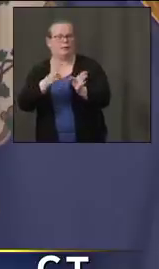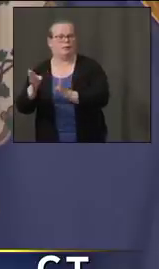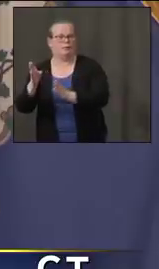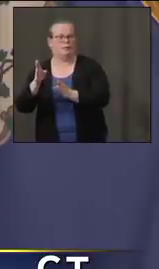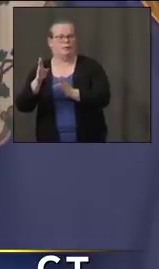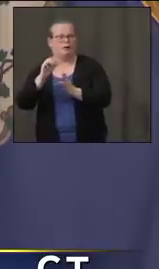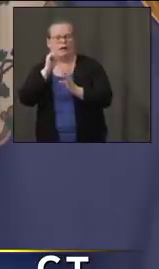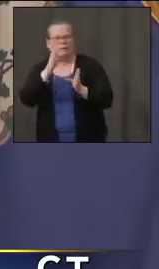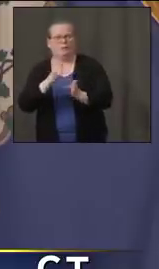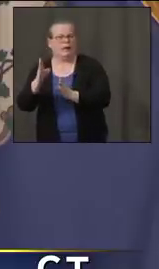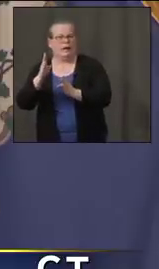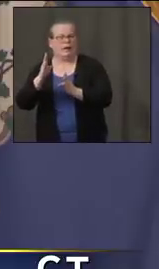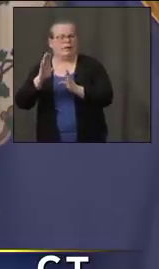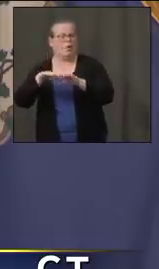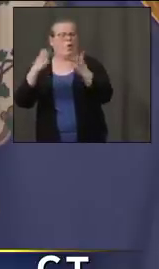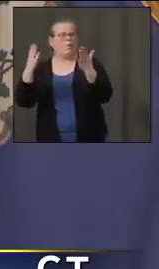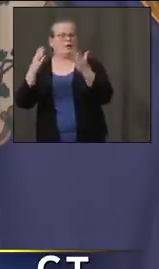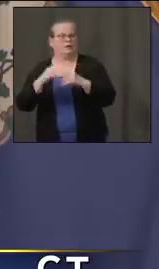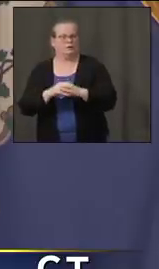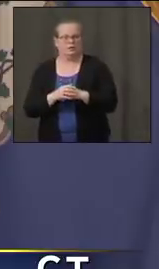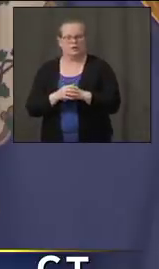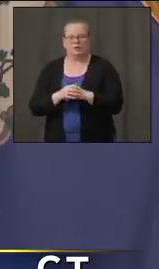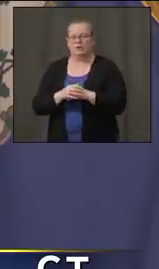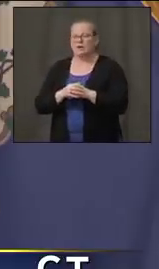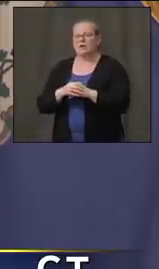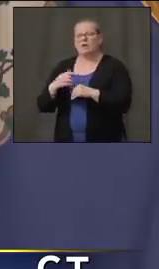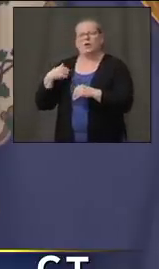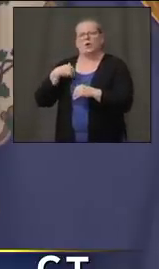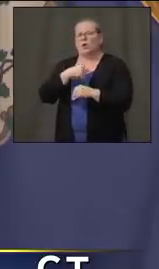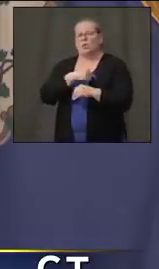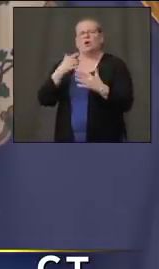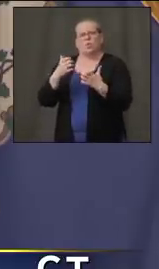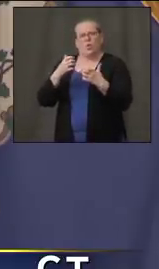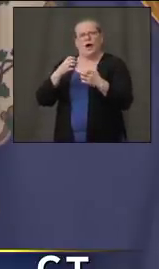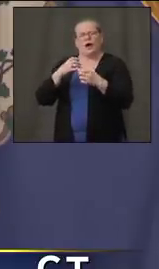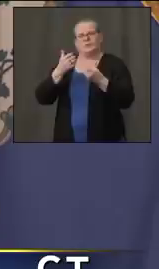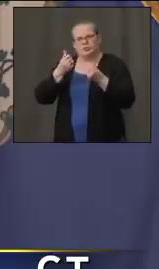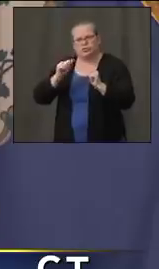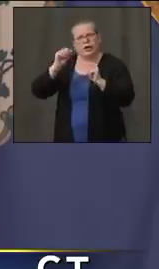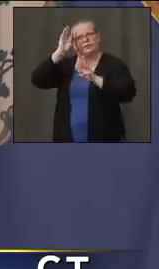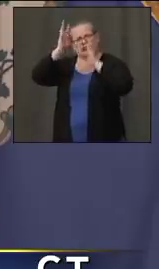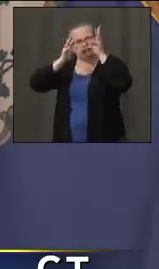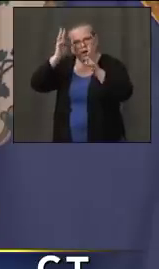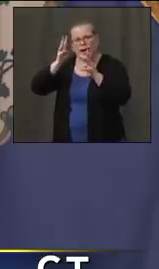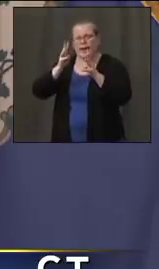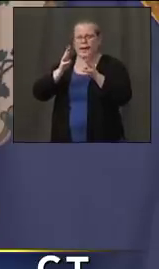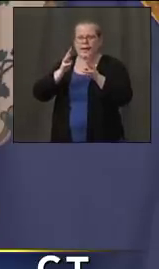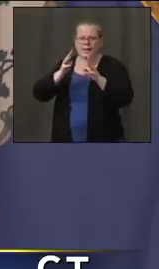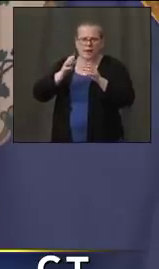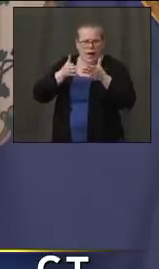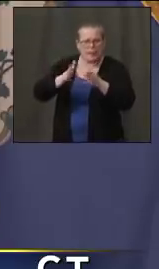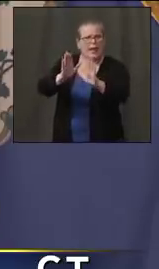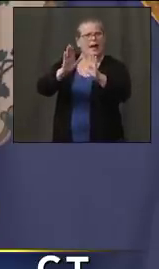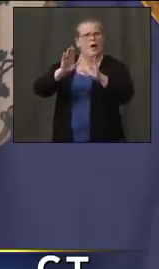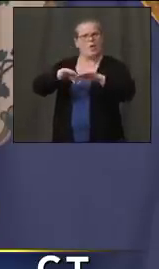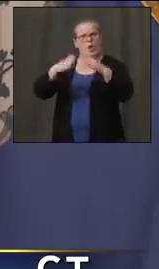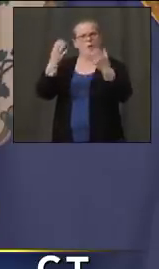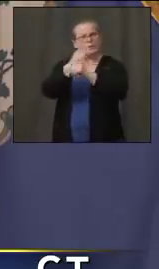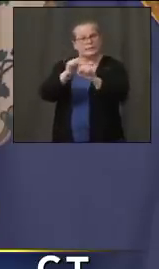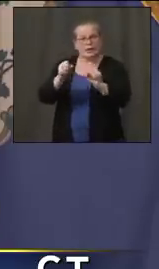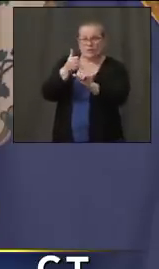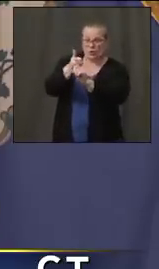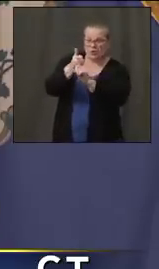a metrics and protocols that allow you to open safely. In a way that you feel safe,